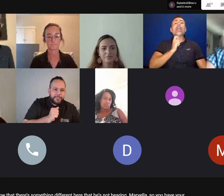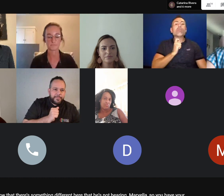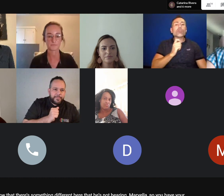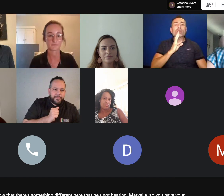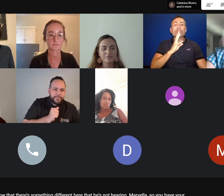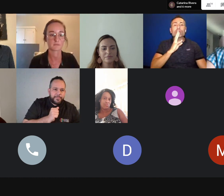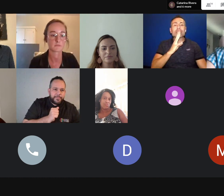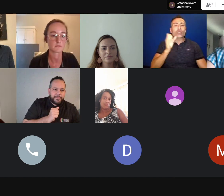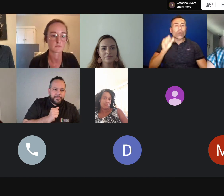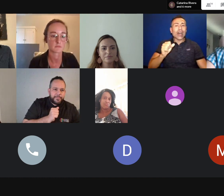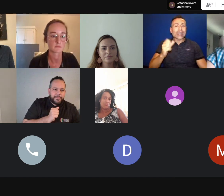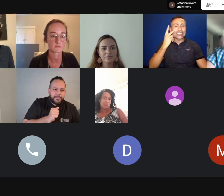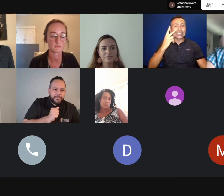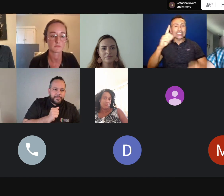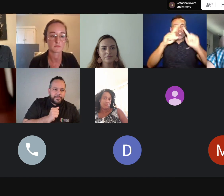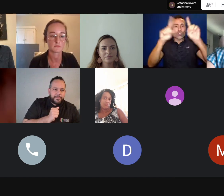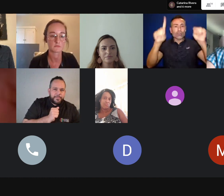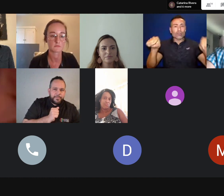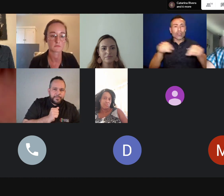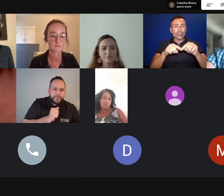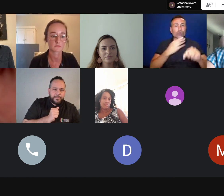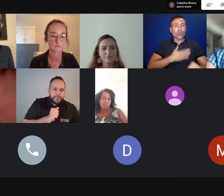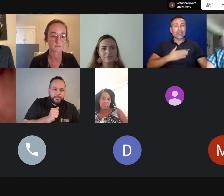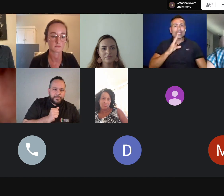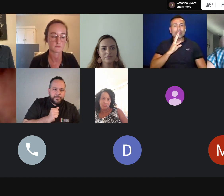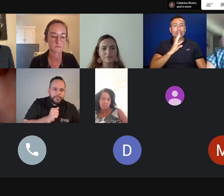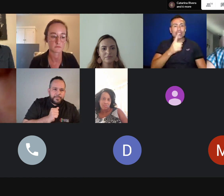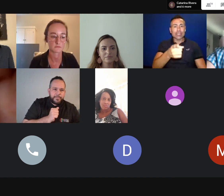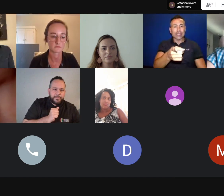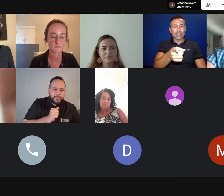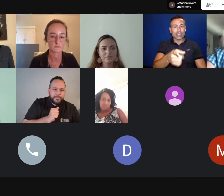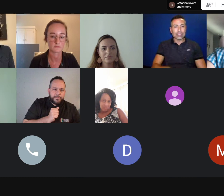screen so that I can see you in my tiles?